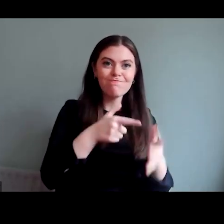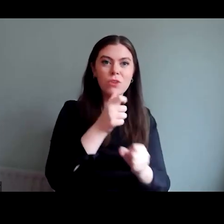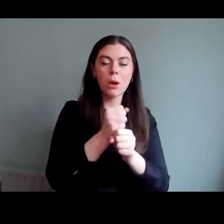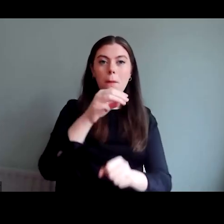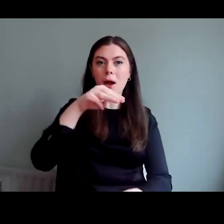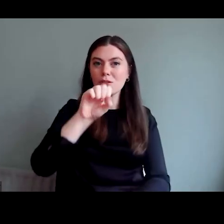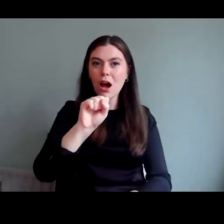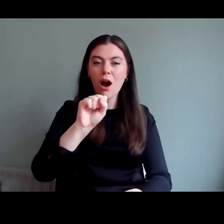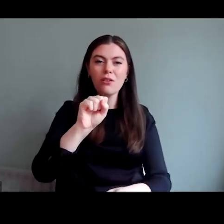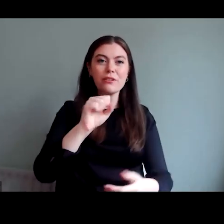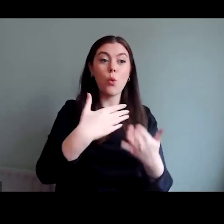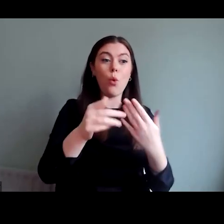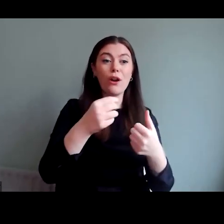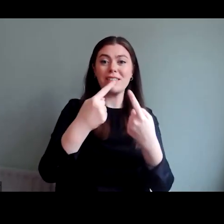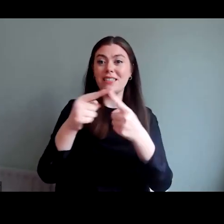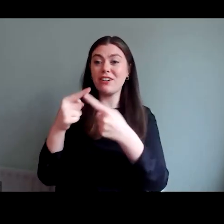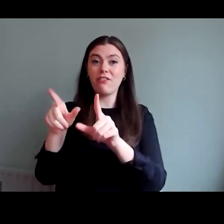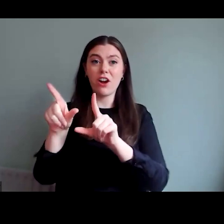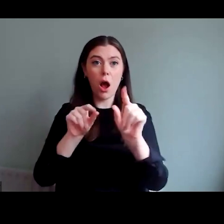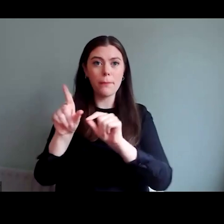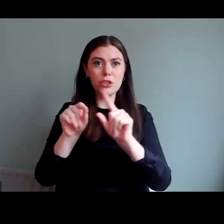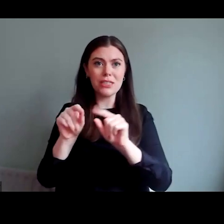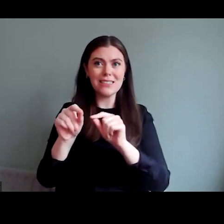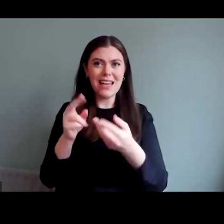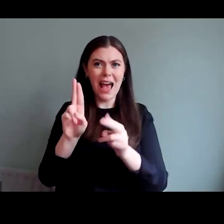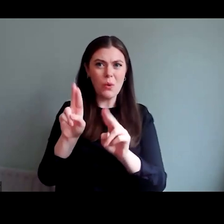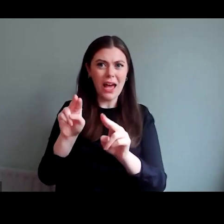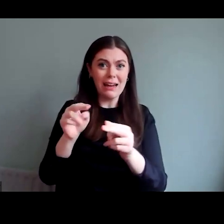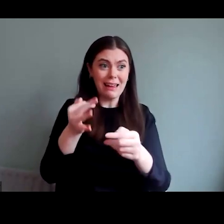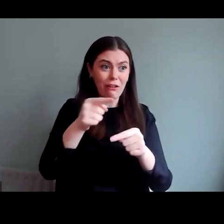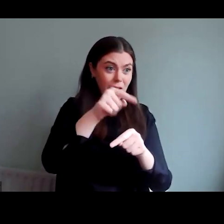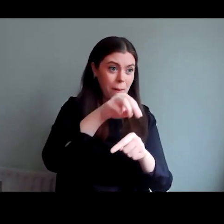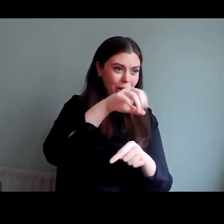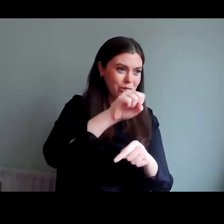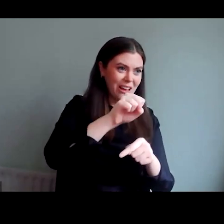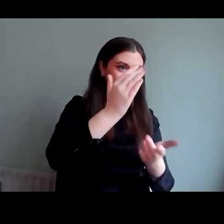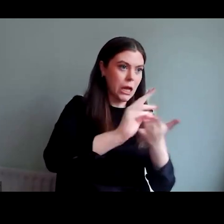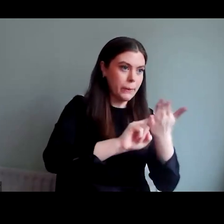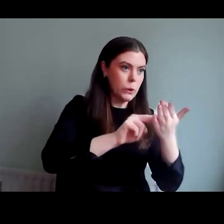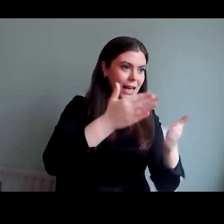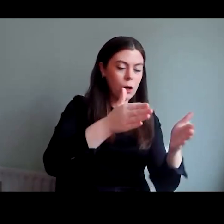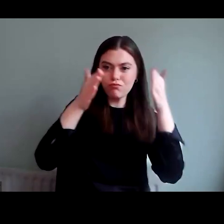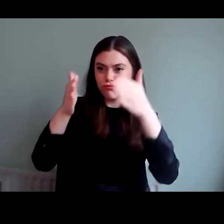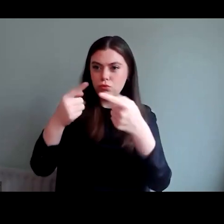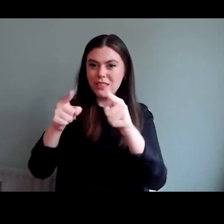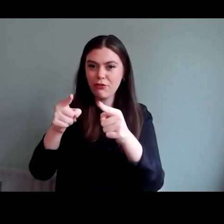about some of the possible alternatives, the ways that might impact our work. It might impact our work with our groups,